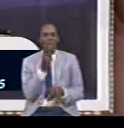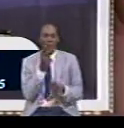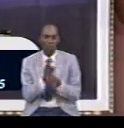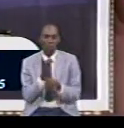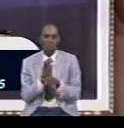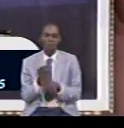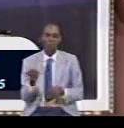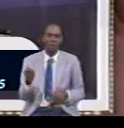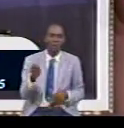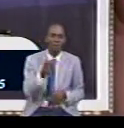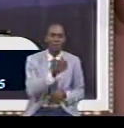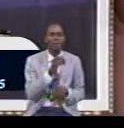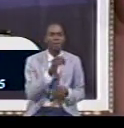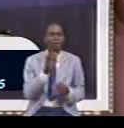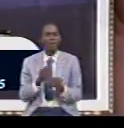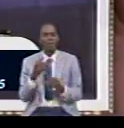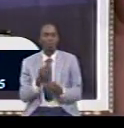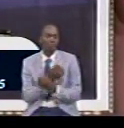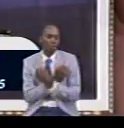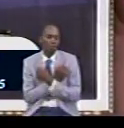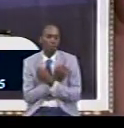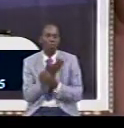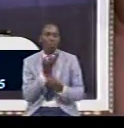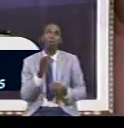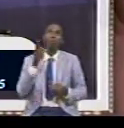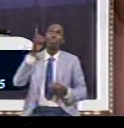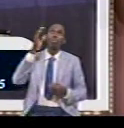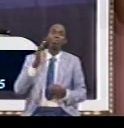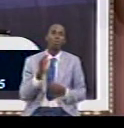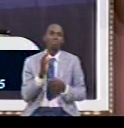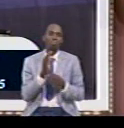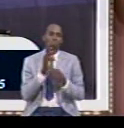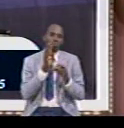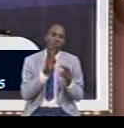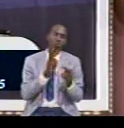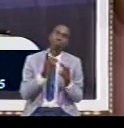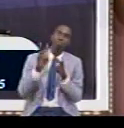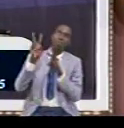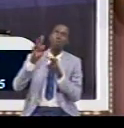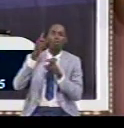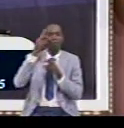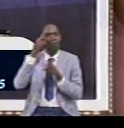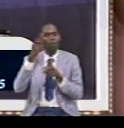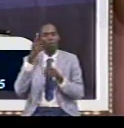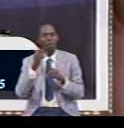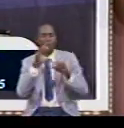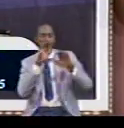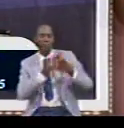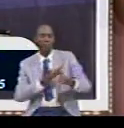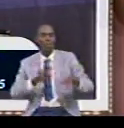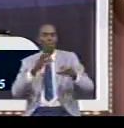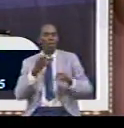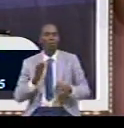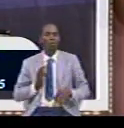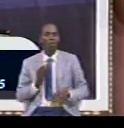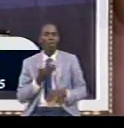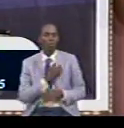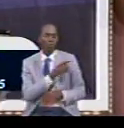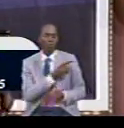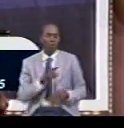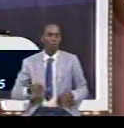Keep yourselves in the love of God, looking for the mercy of our Lord